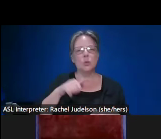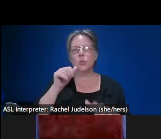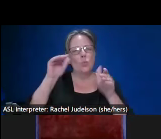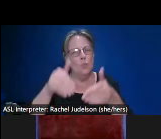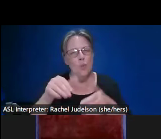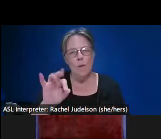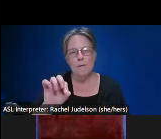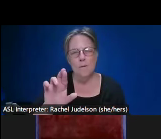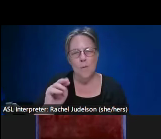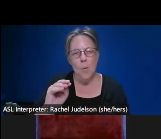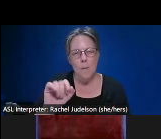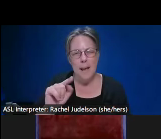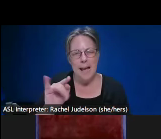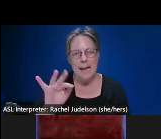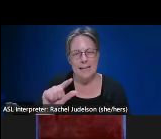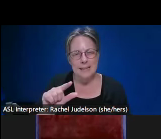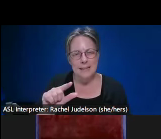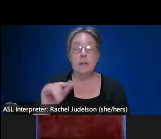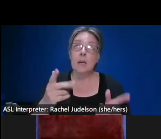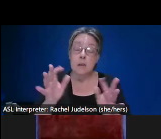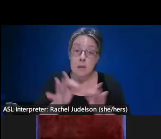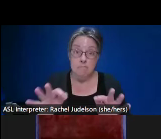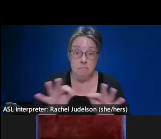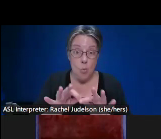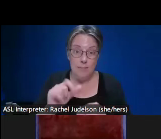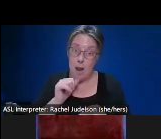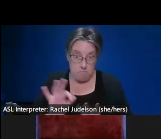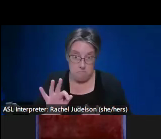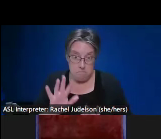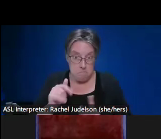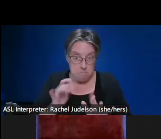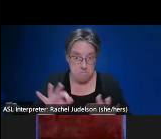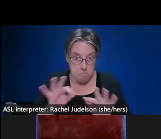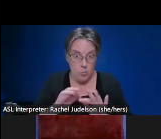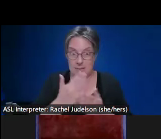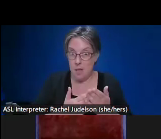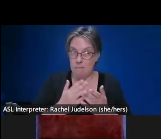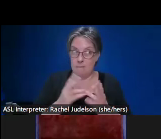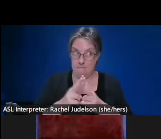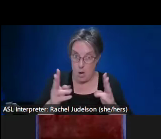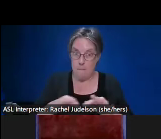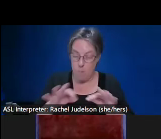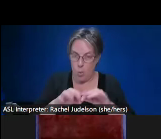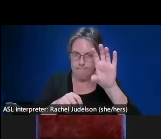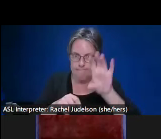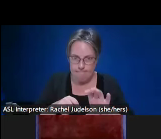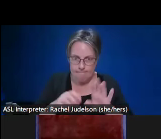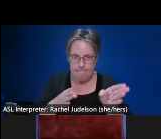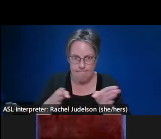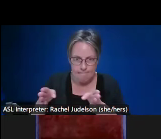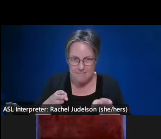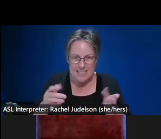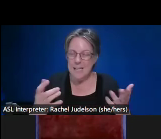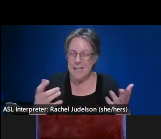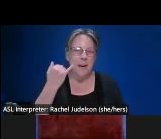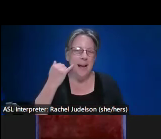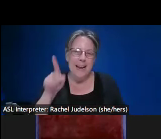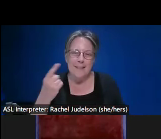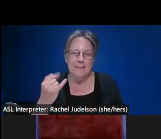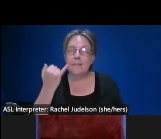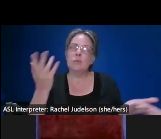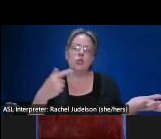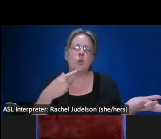is important. So there's certain parts of formatting which are actually very, very important. But if it's right justified, but you